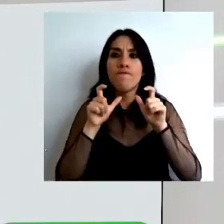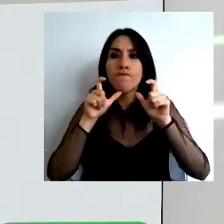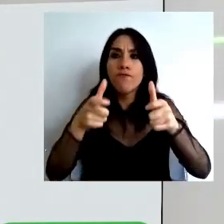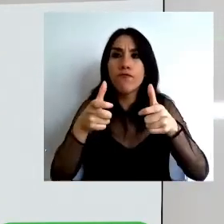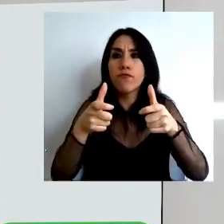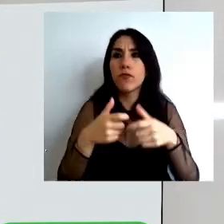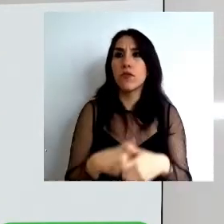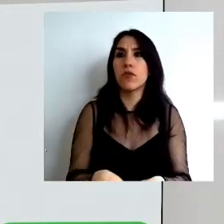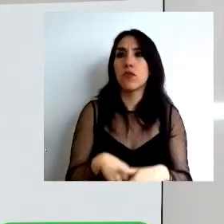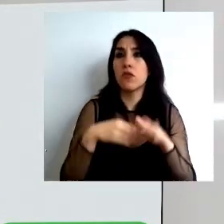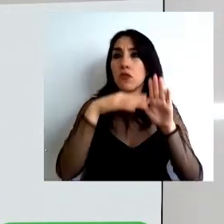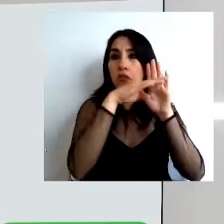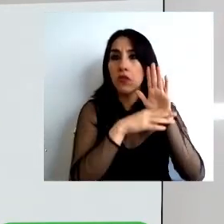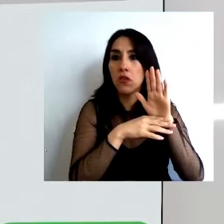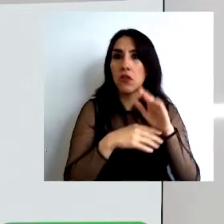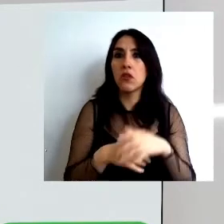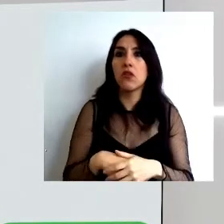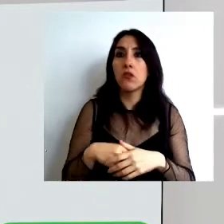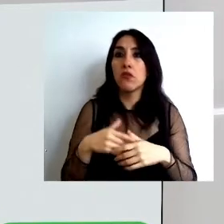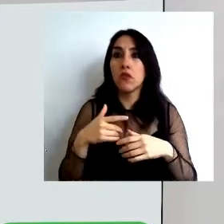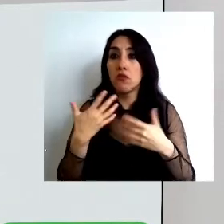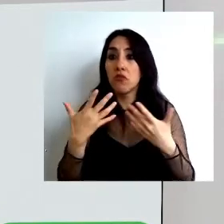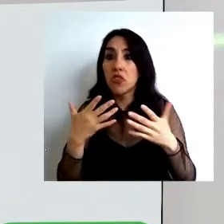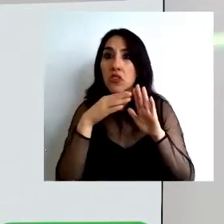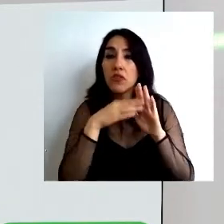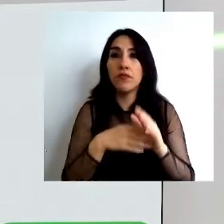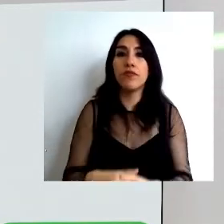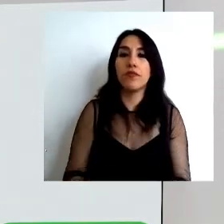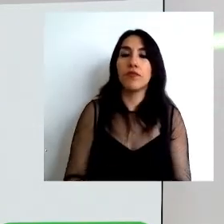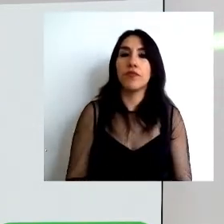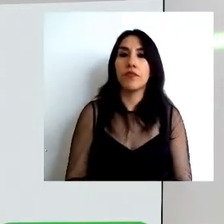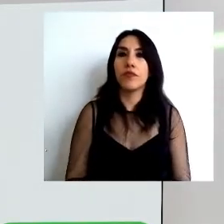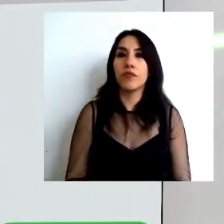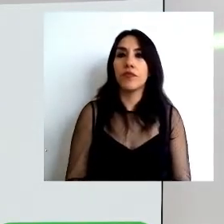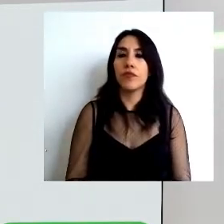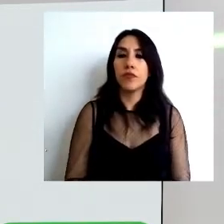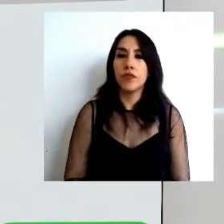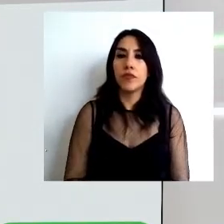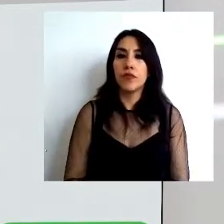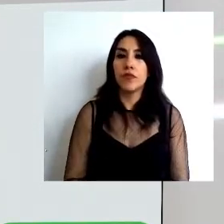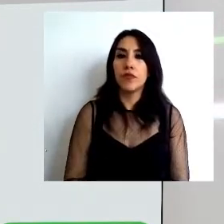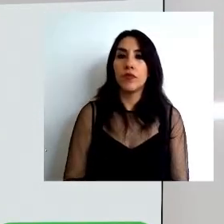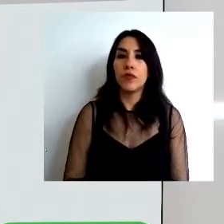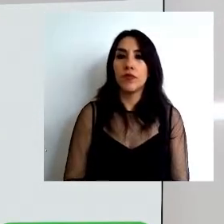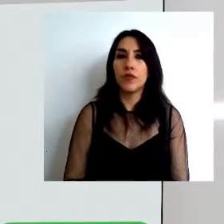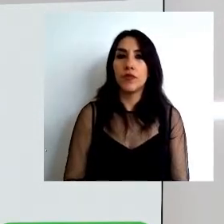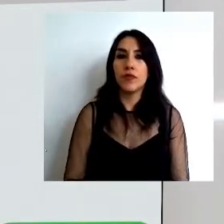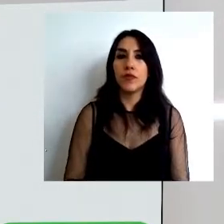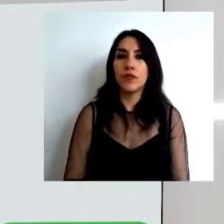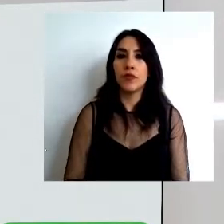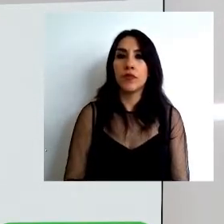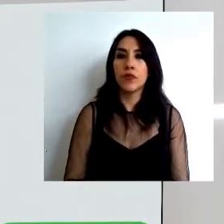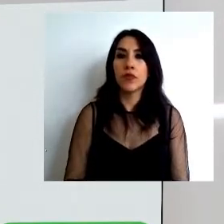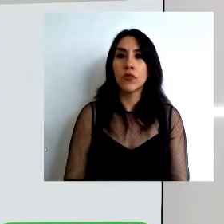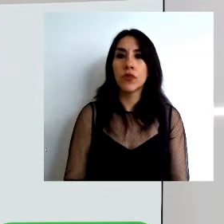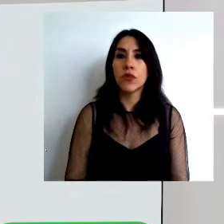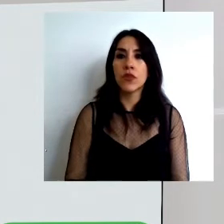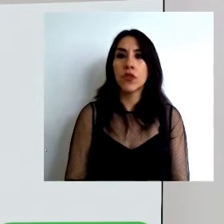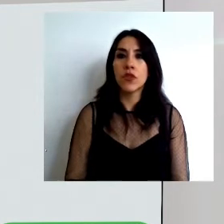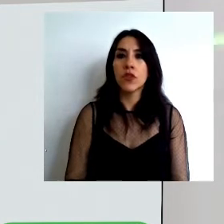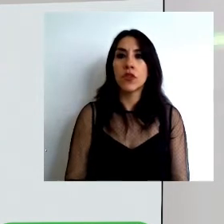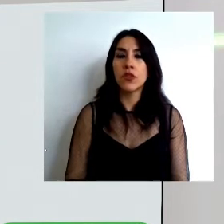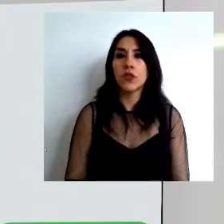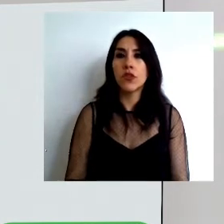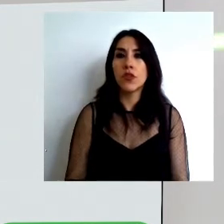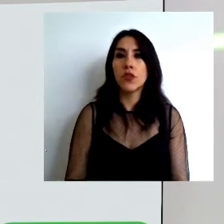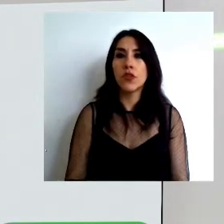Some cases a bit slower, perhaps. And on the other side of the axis, models where you lose a bit of control, you gain